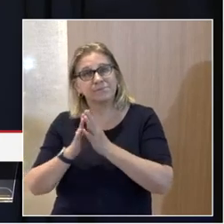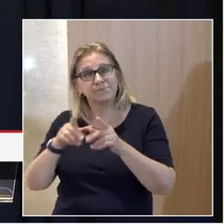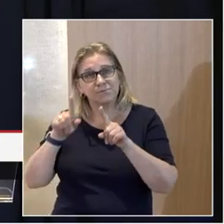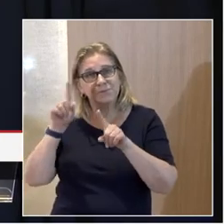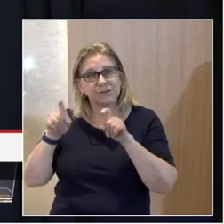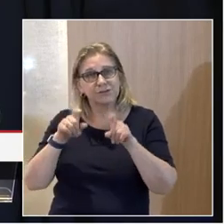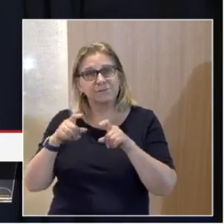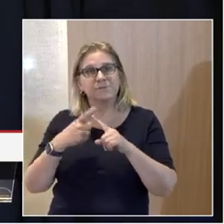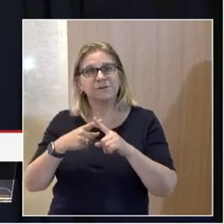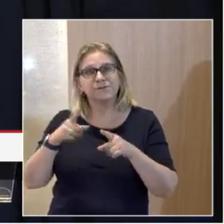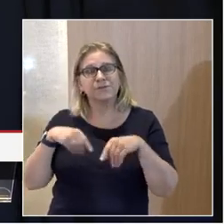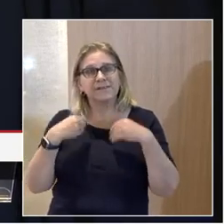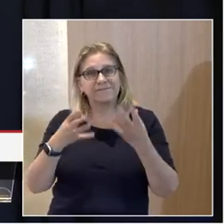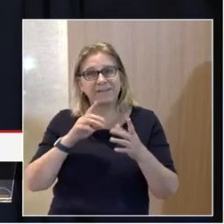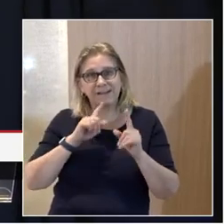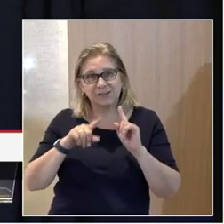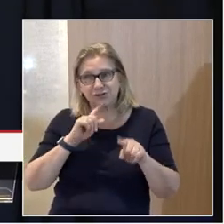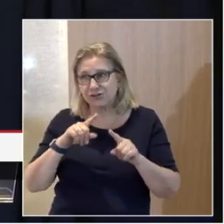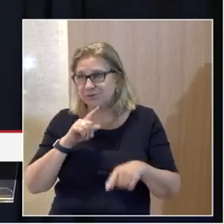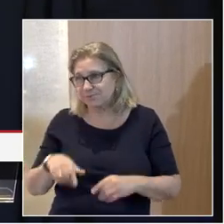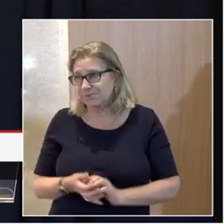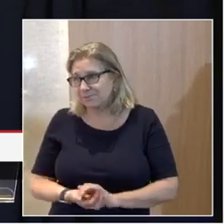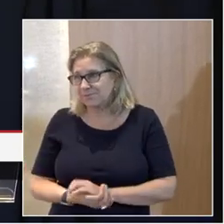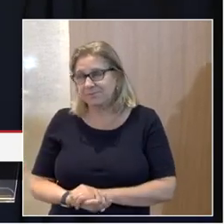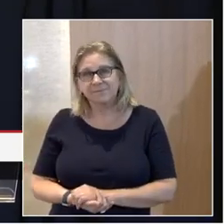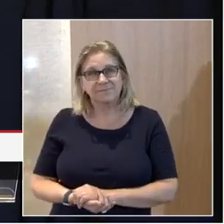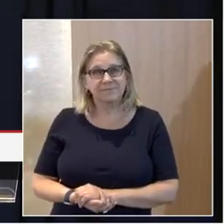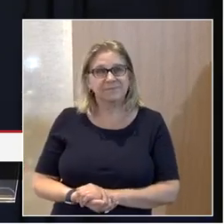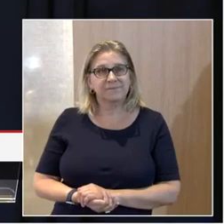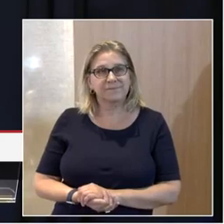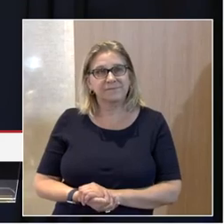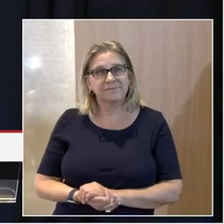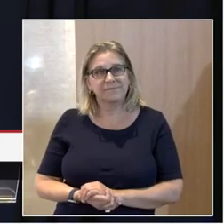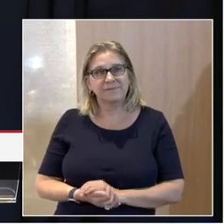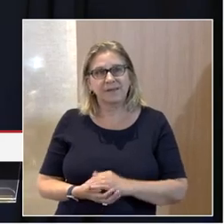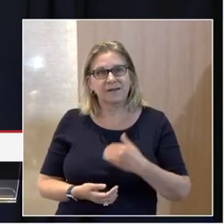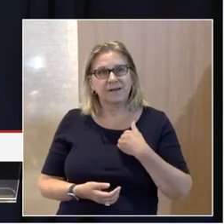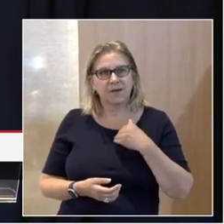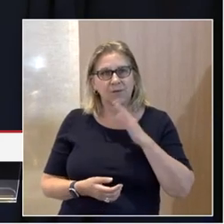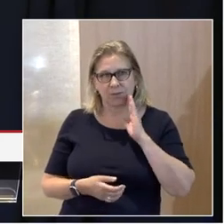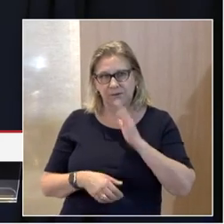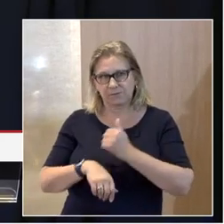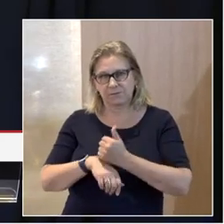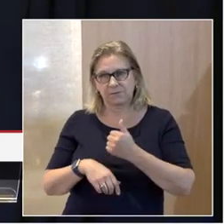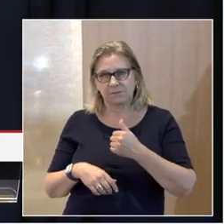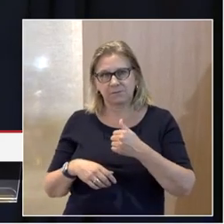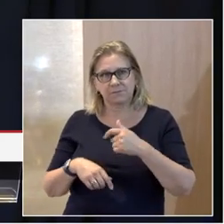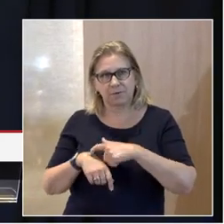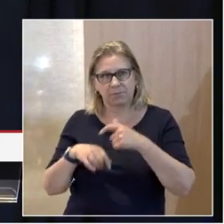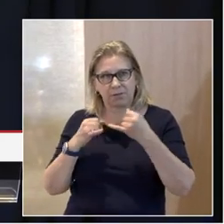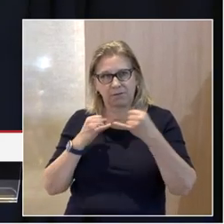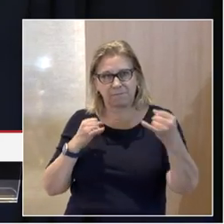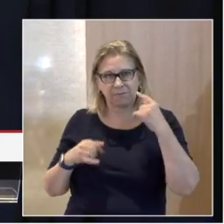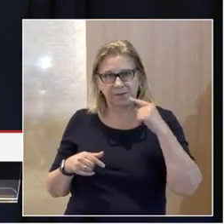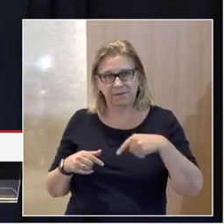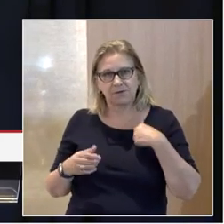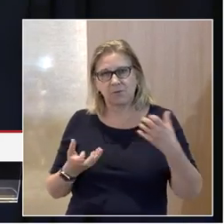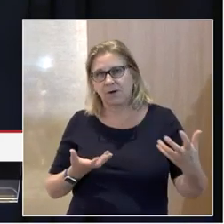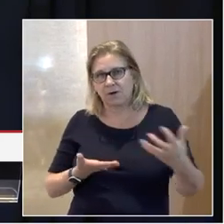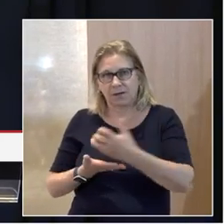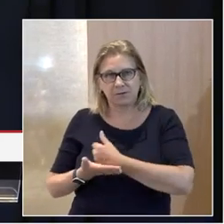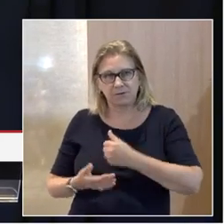time. So we've put aside some time for this because we want to get it. So let me get a sense of who's online, who's